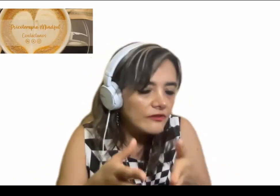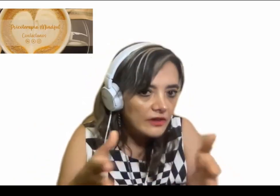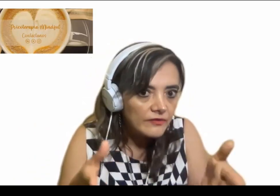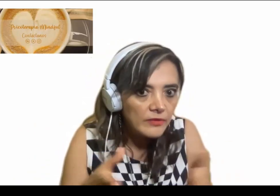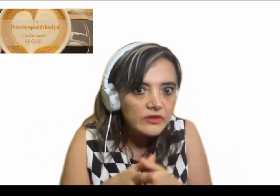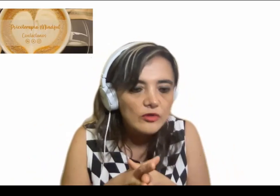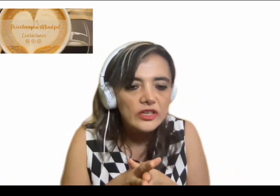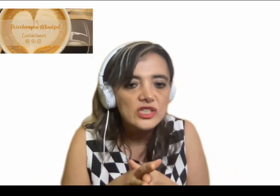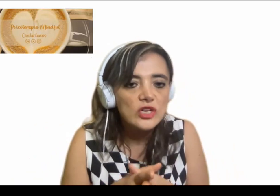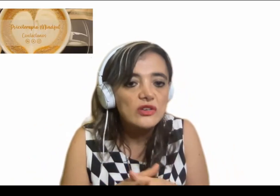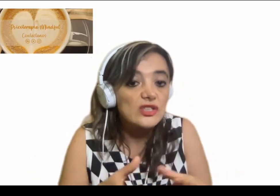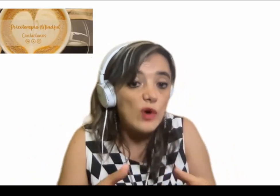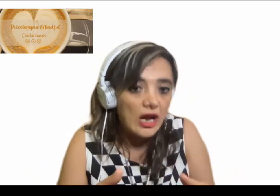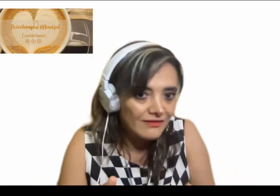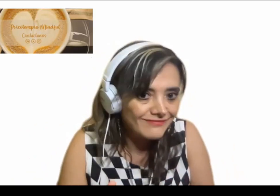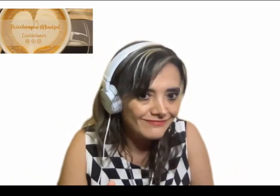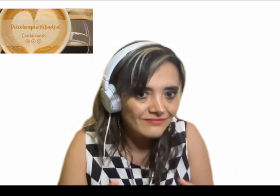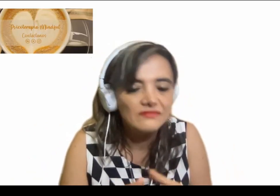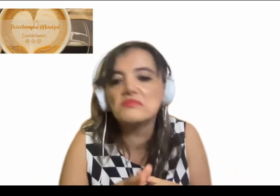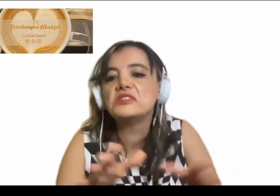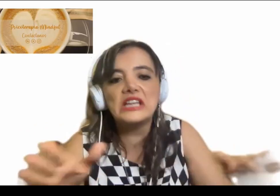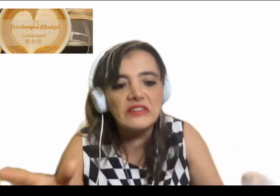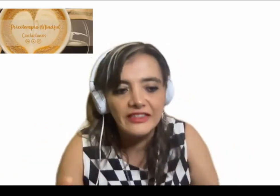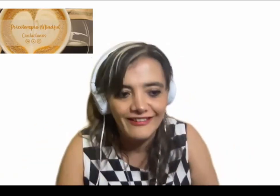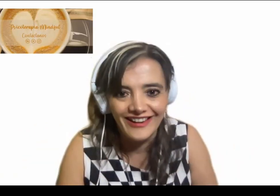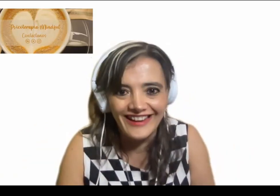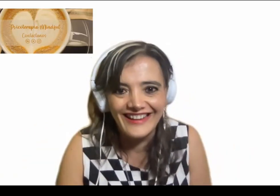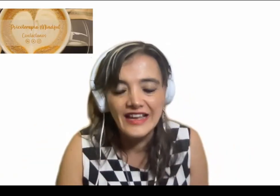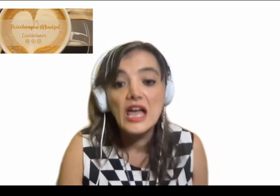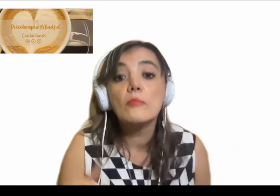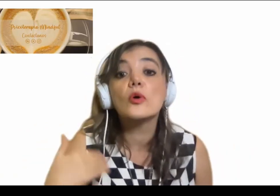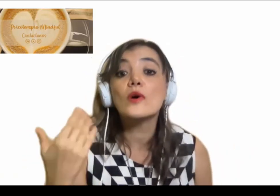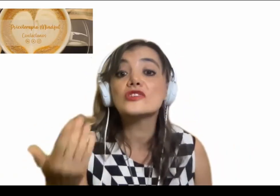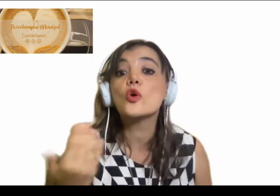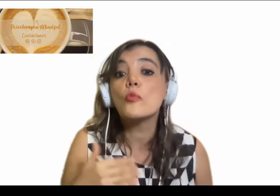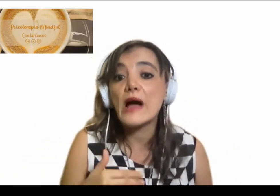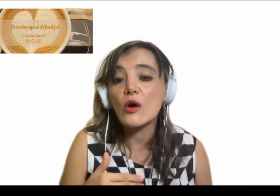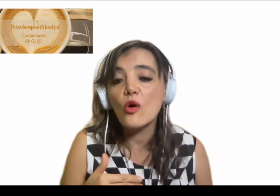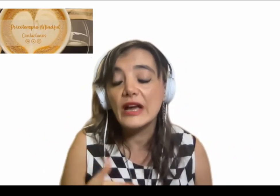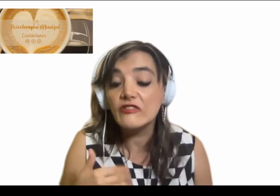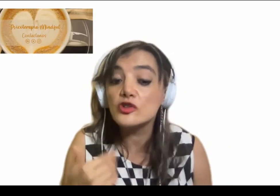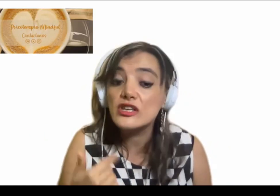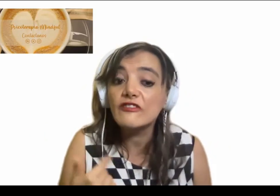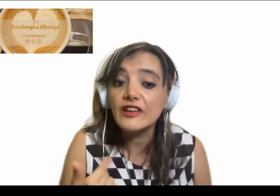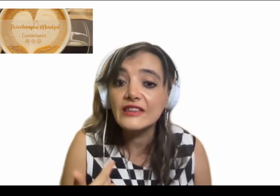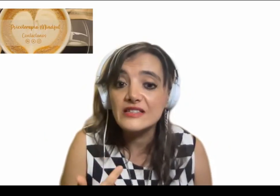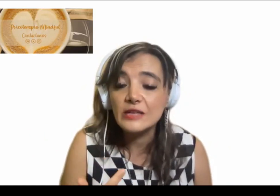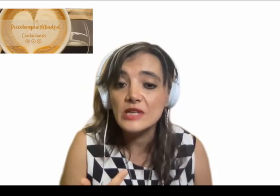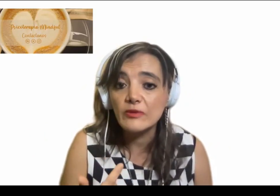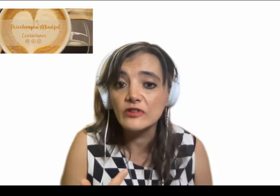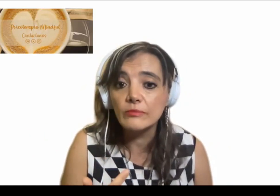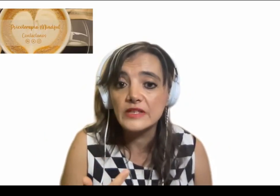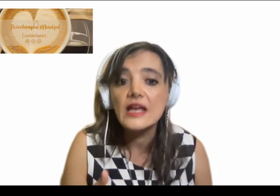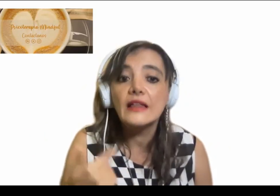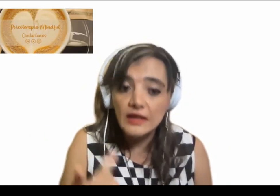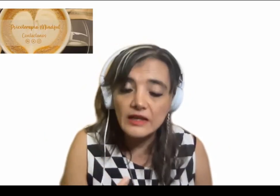in the middle of a very traumatic situation, it's okay. Leave it there. But once you go back home, and if you're still feeling the same